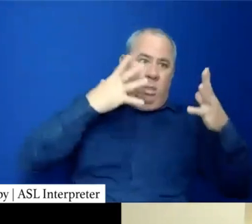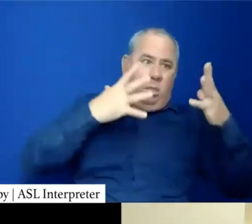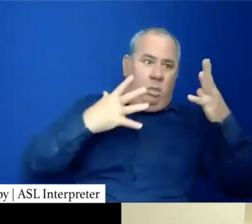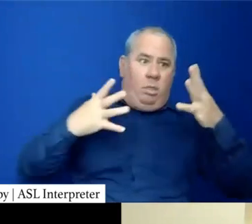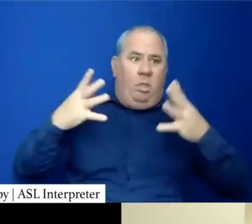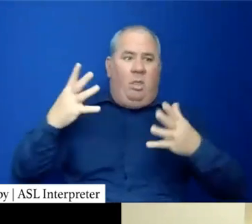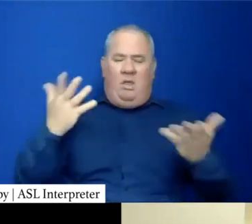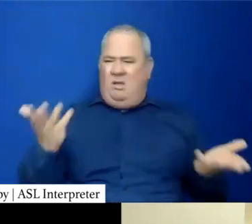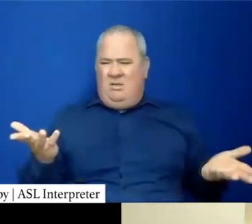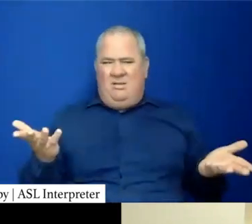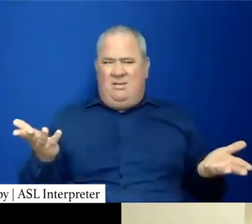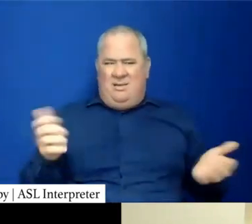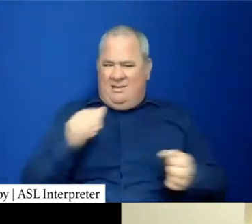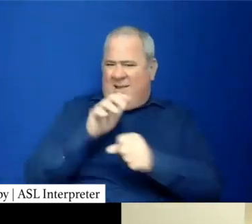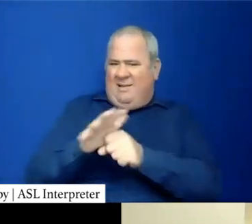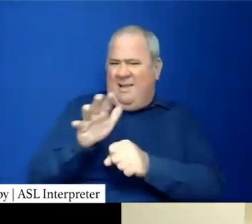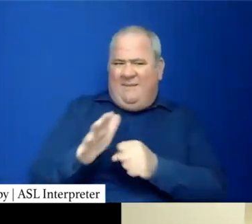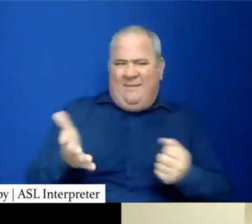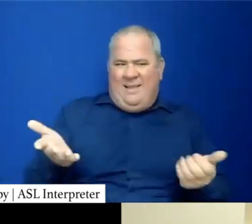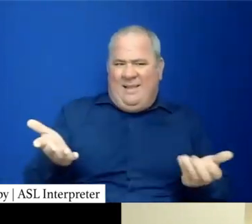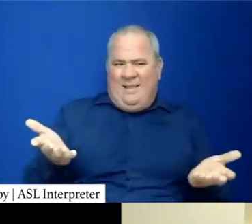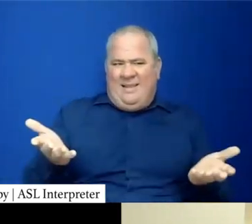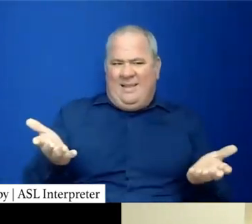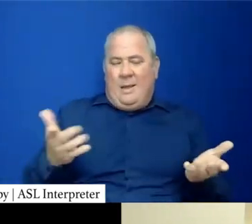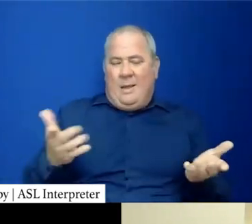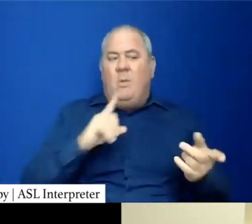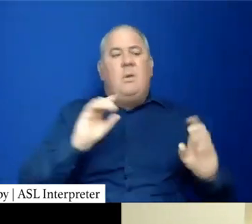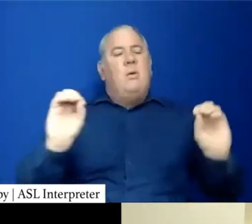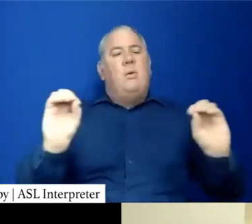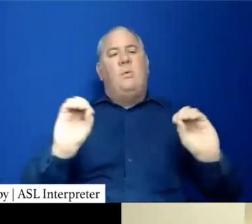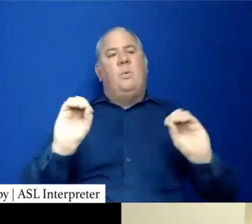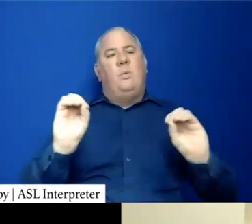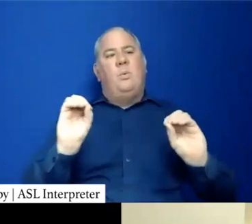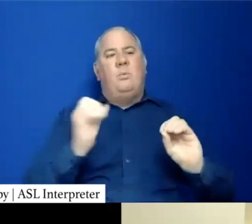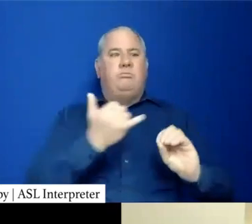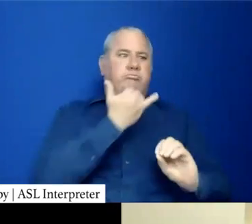Like, there's actually nothing wrong with doing things that are easier,